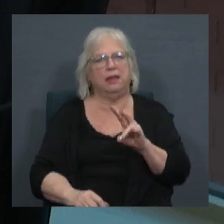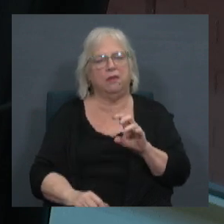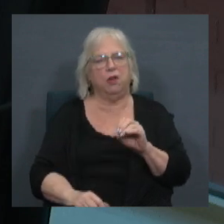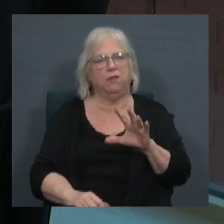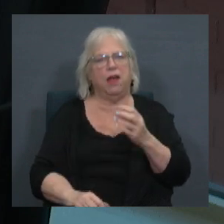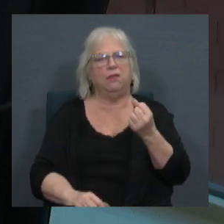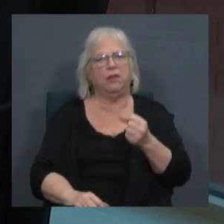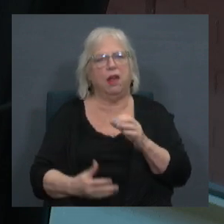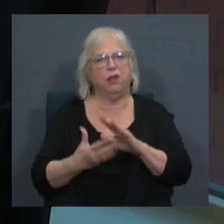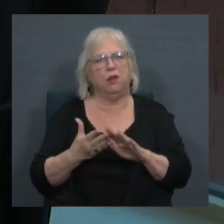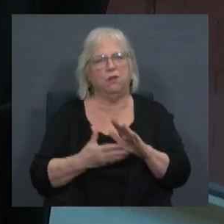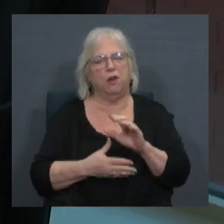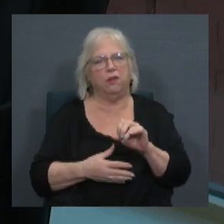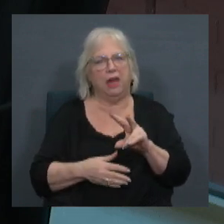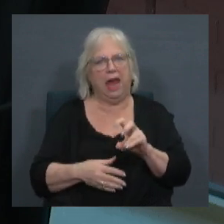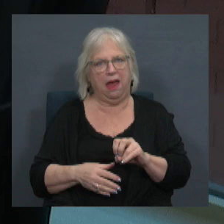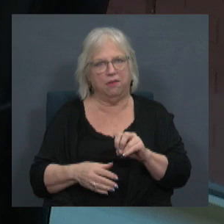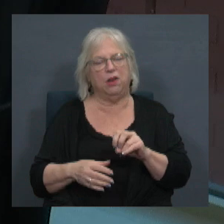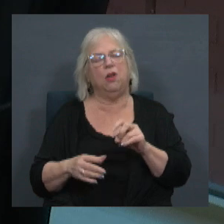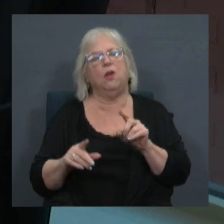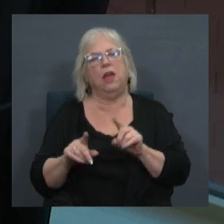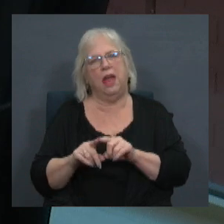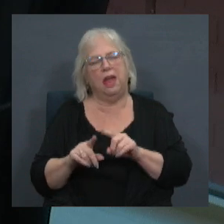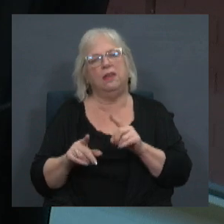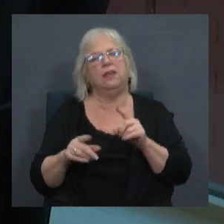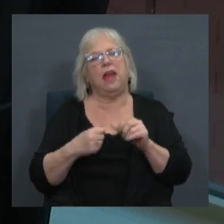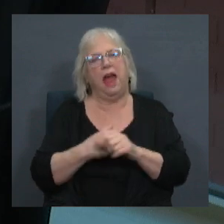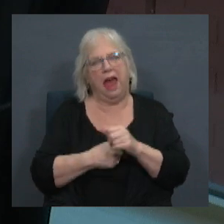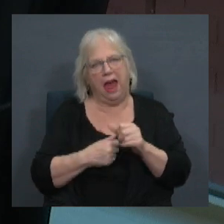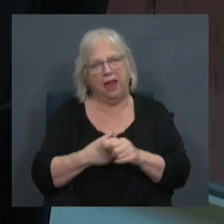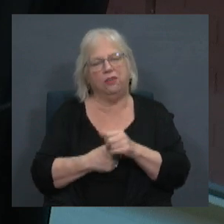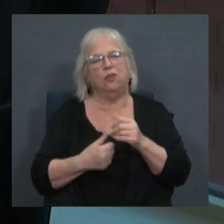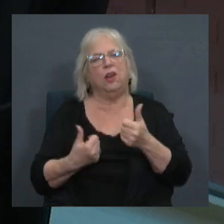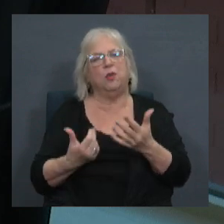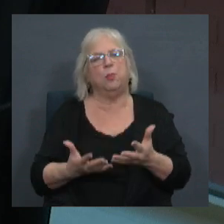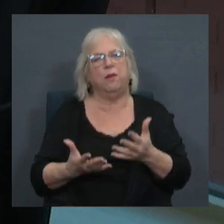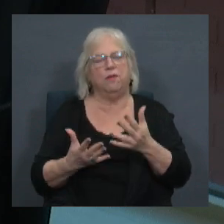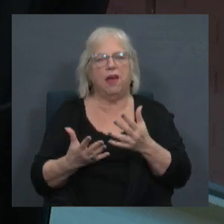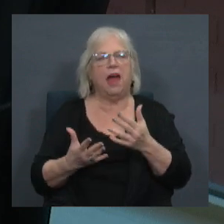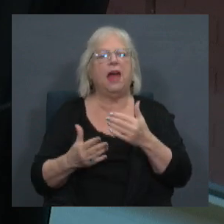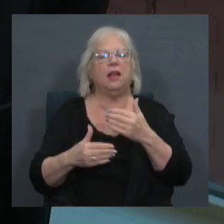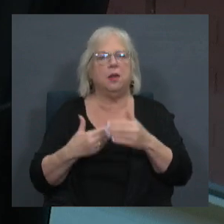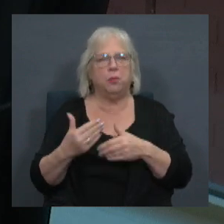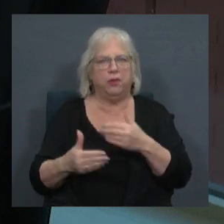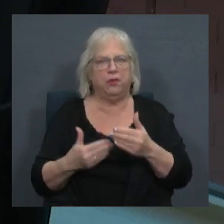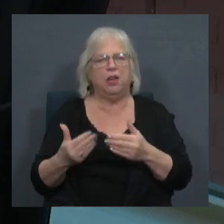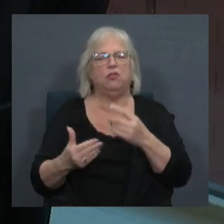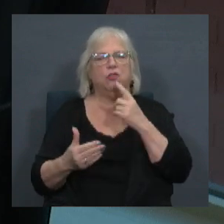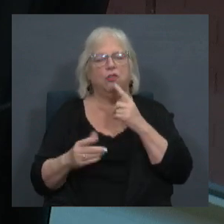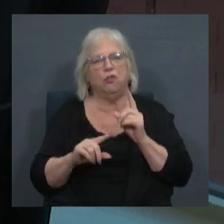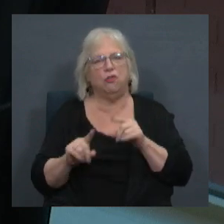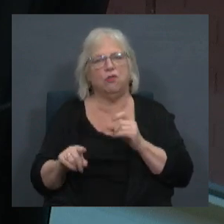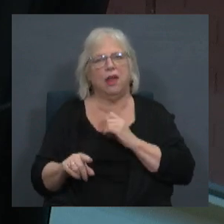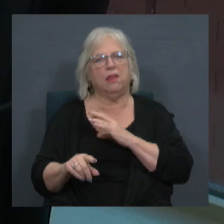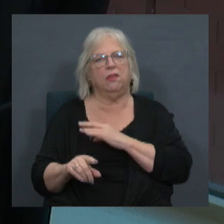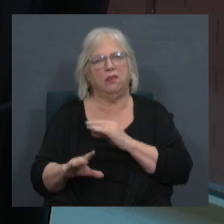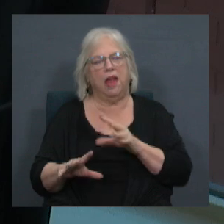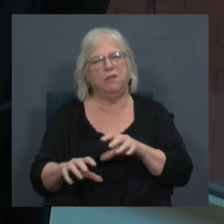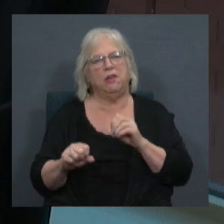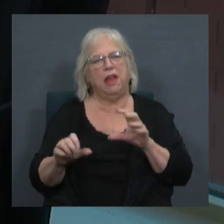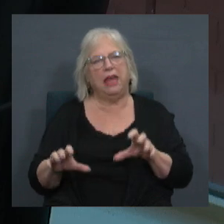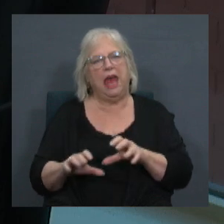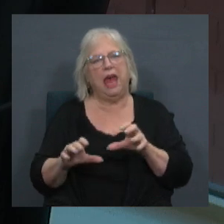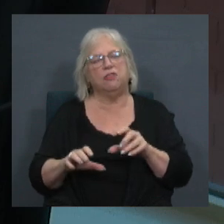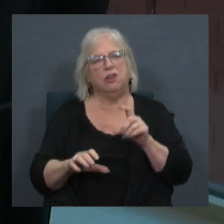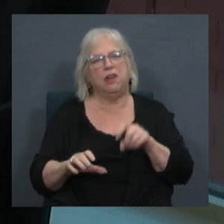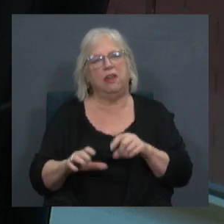South University Avenue, Little Rock, Arkansas as a structural fire and health hazard, to provide for summary abatement procedures, to direct city staff to take such